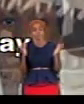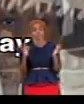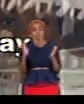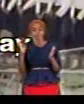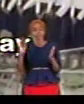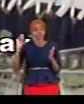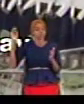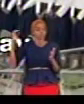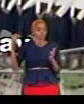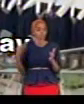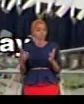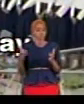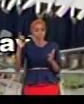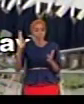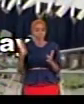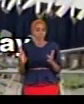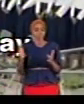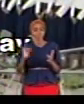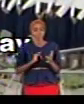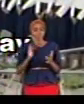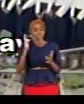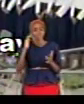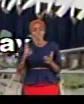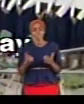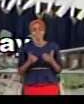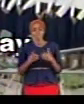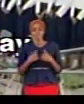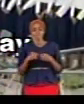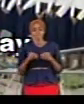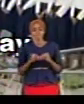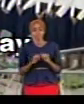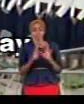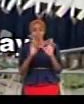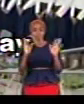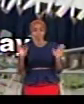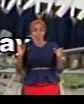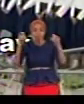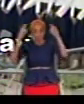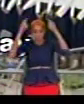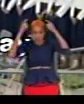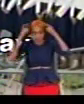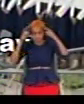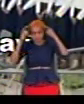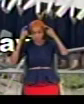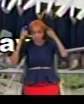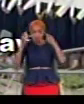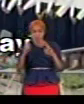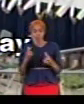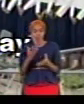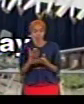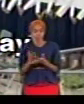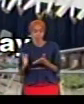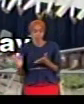For by the grace of God, I'll wear a shining crown